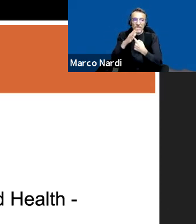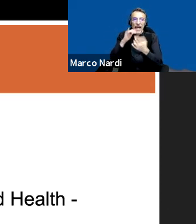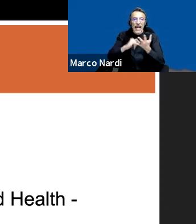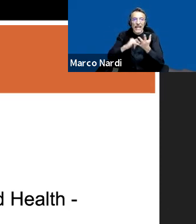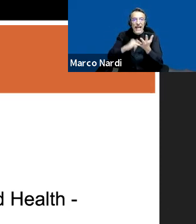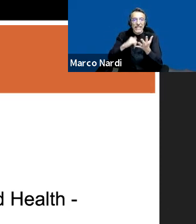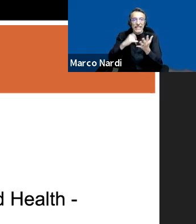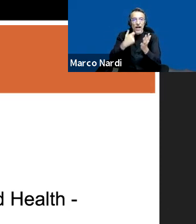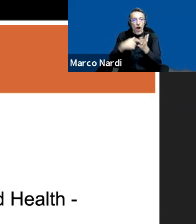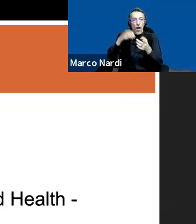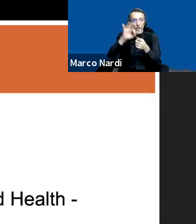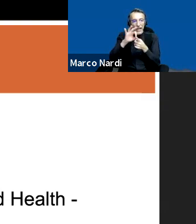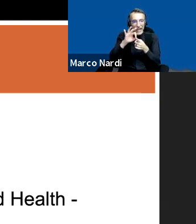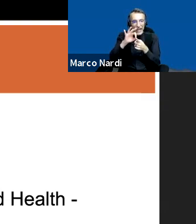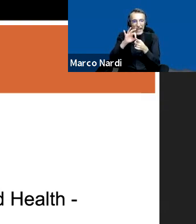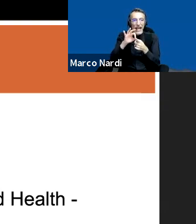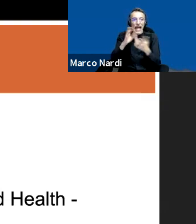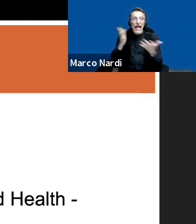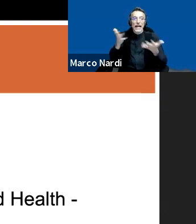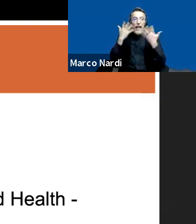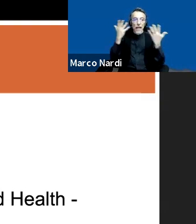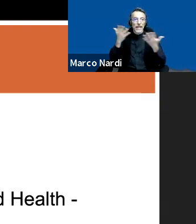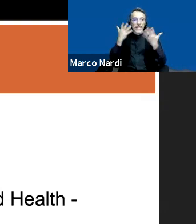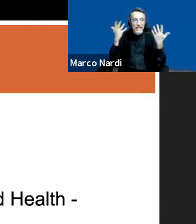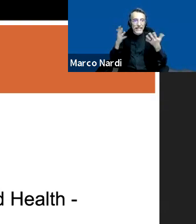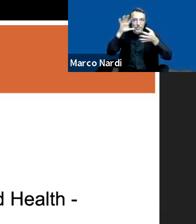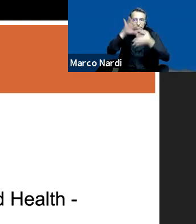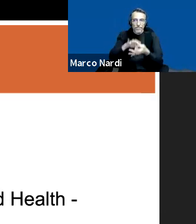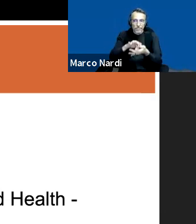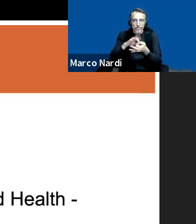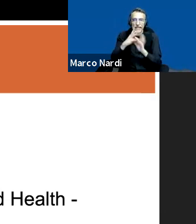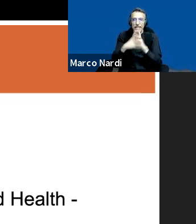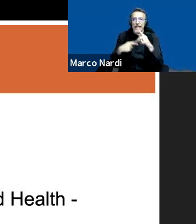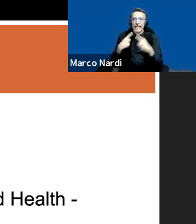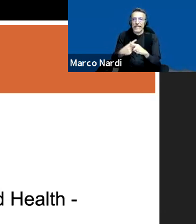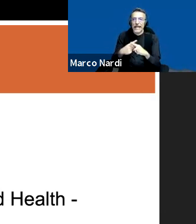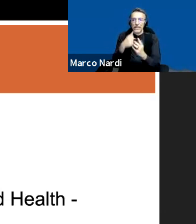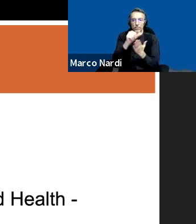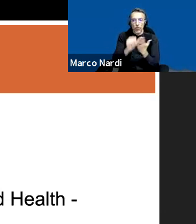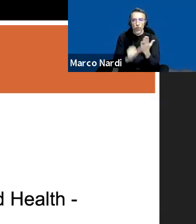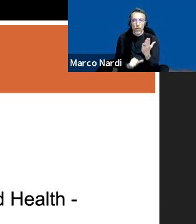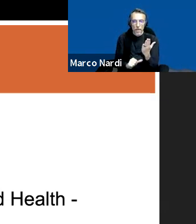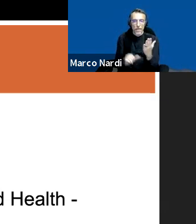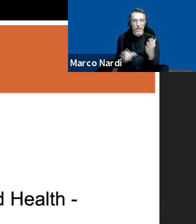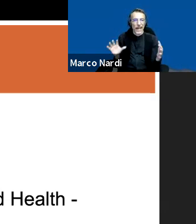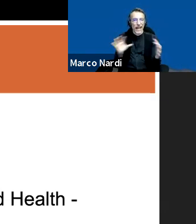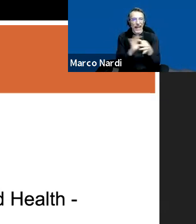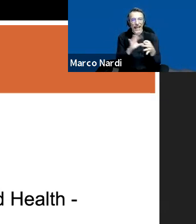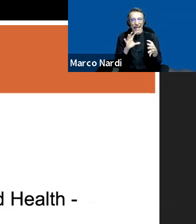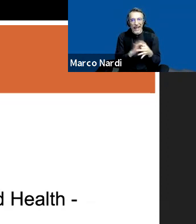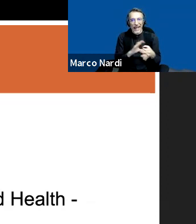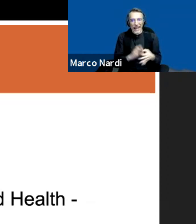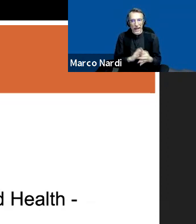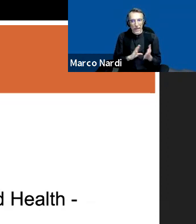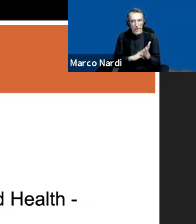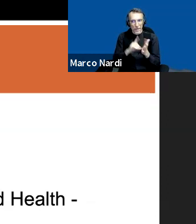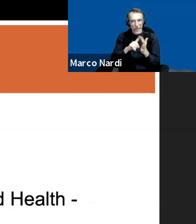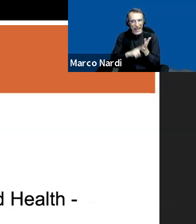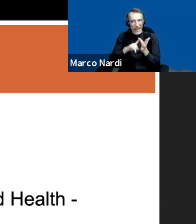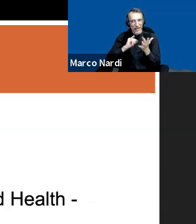through the Climate at Sussex programme. And linking into some of the points that Melissa made, I